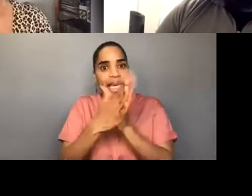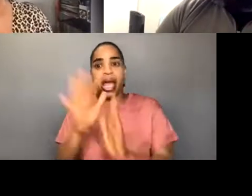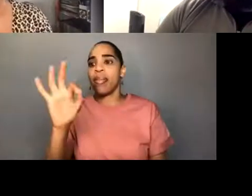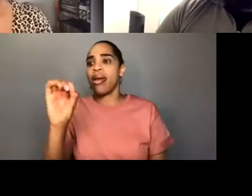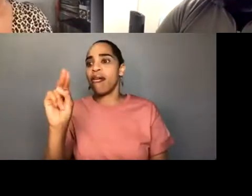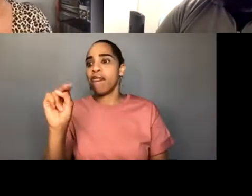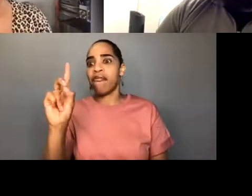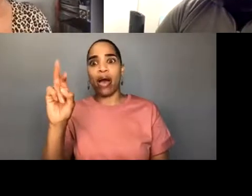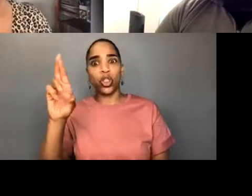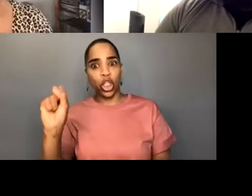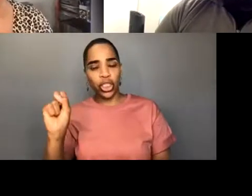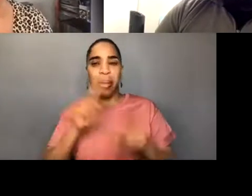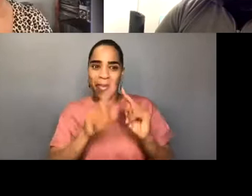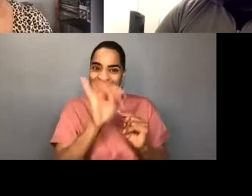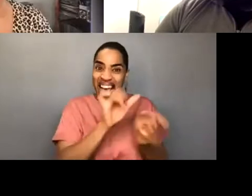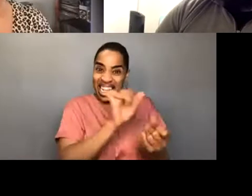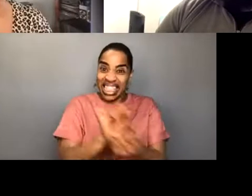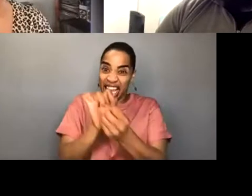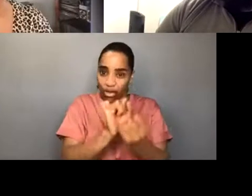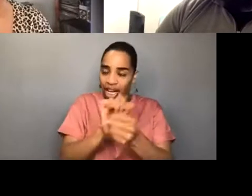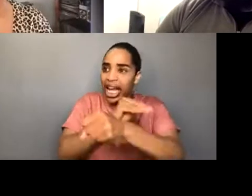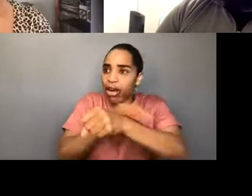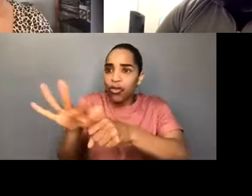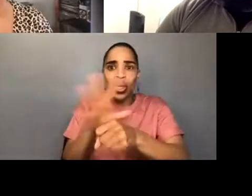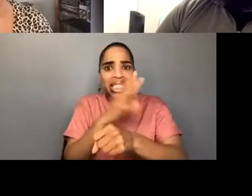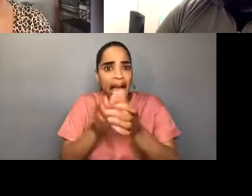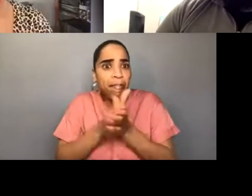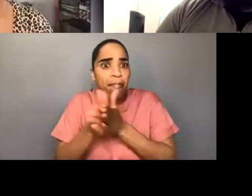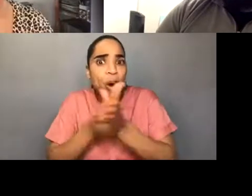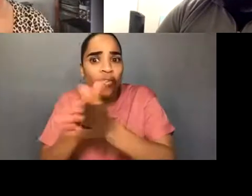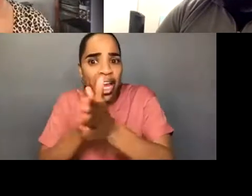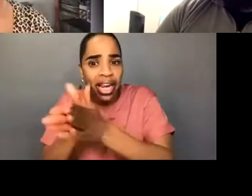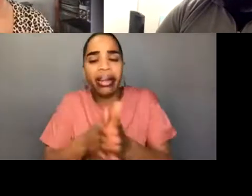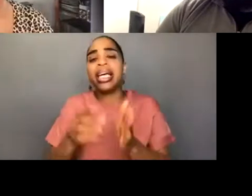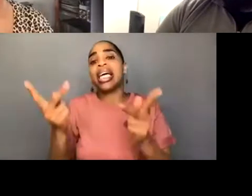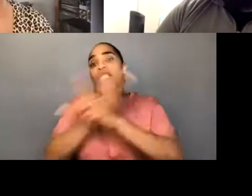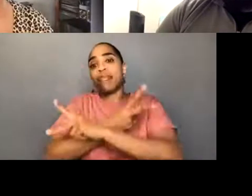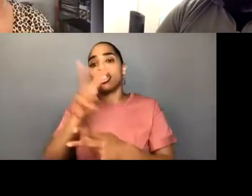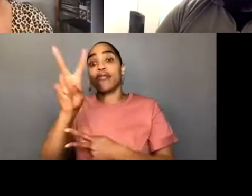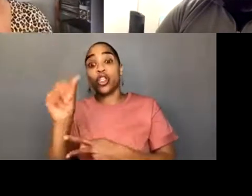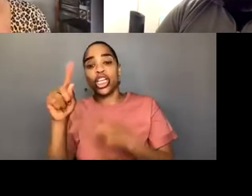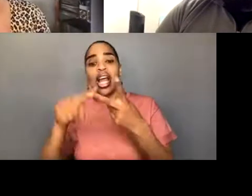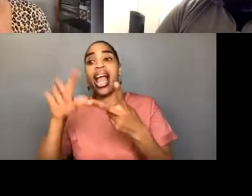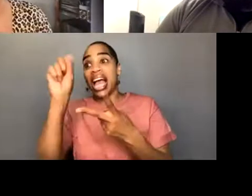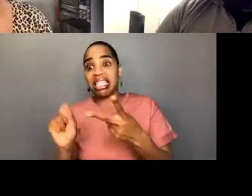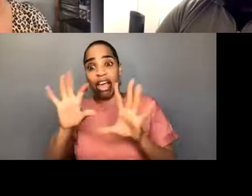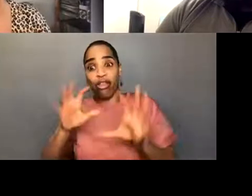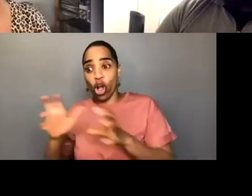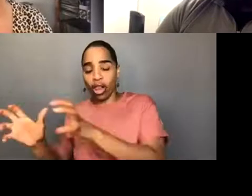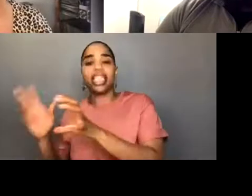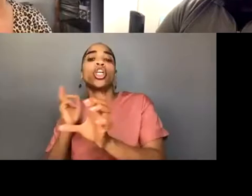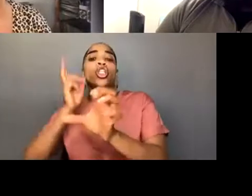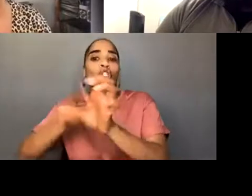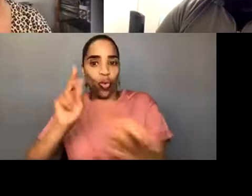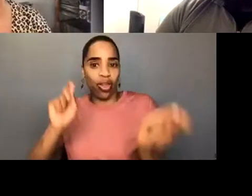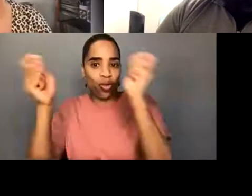the reasons it motivated some of the founders, and particularly the Virginia and Southern colonies, to join the revolution. And that's just not